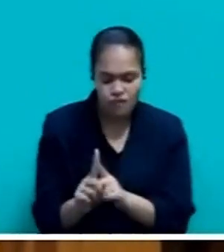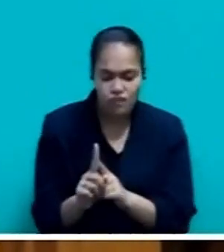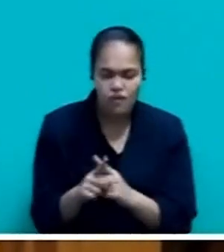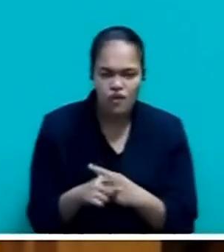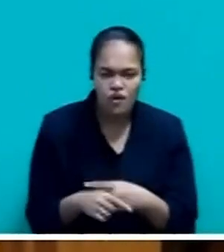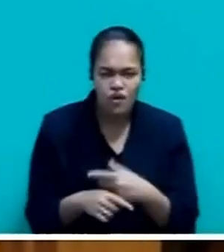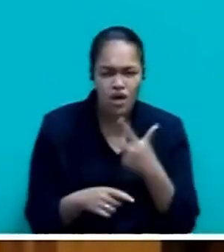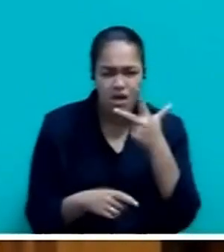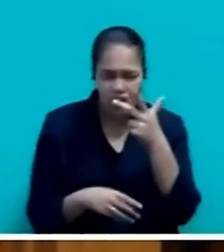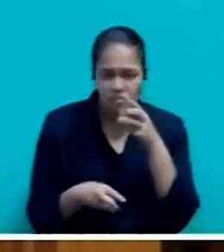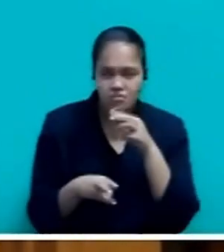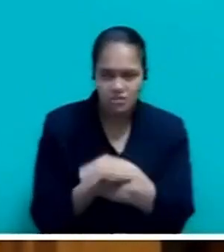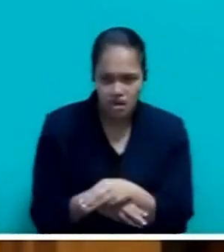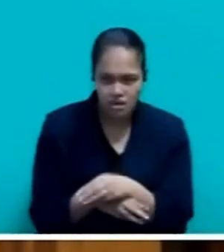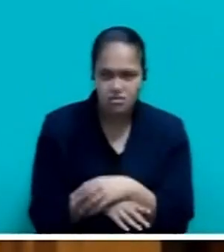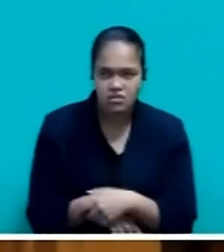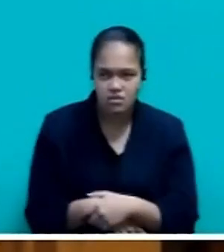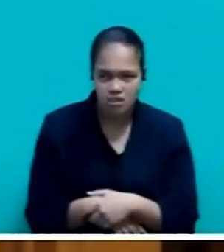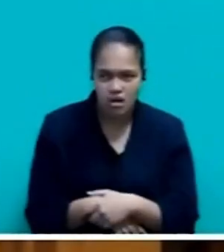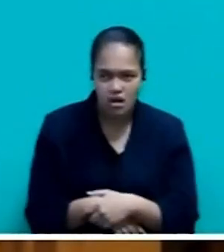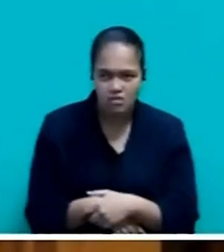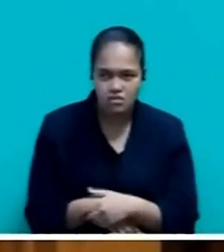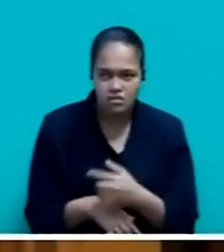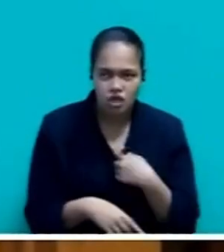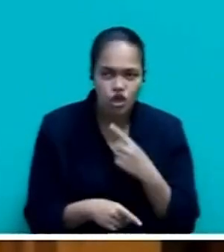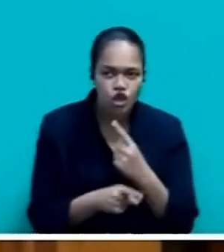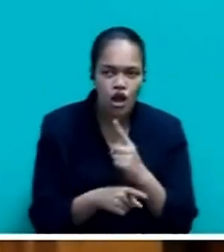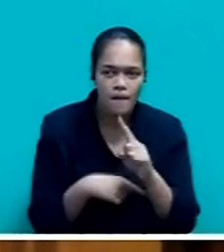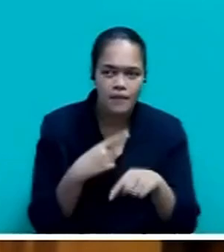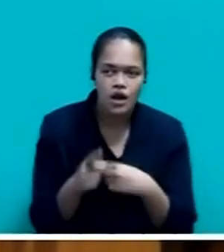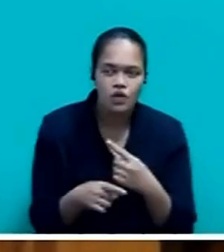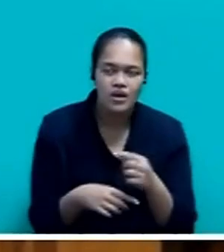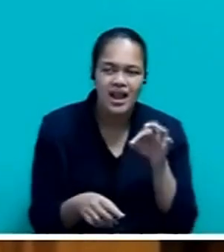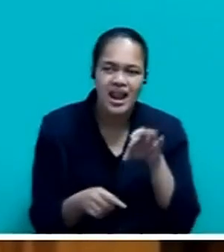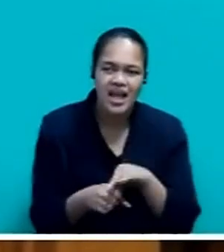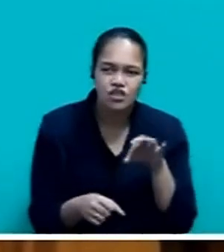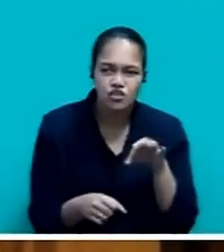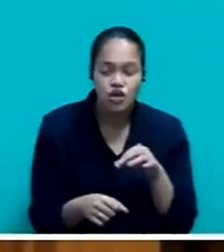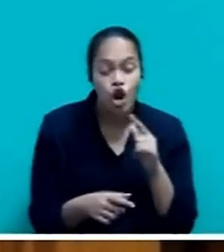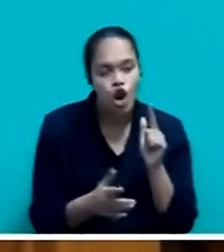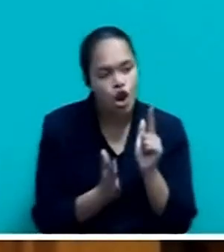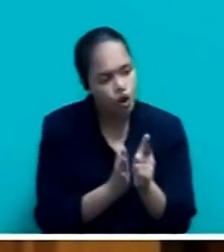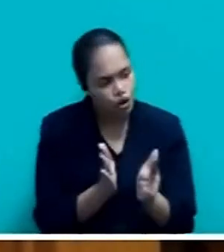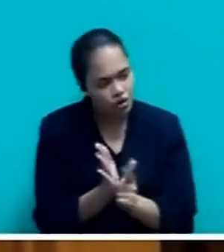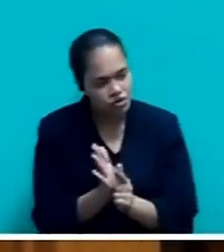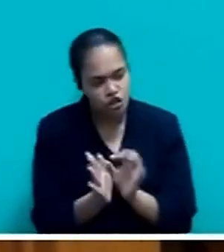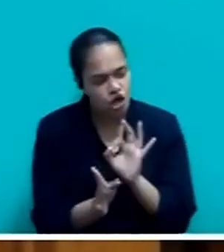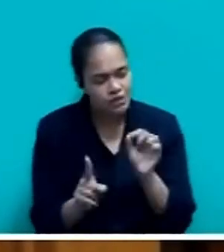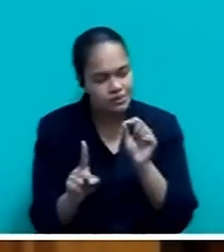sat, I'm talking about the electoral laws, and not a specific one.